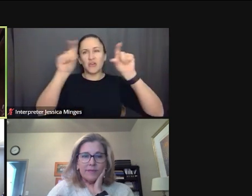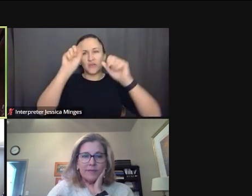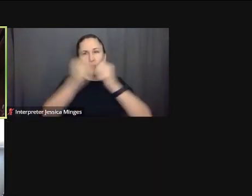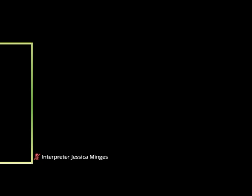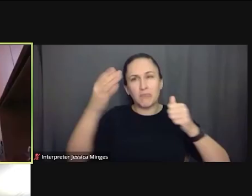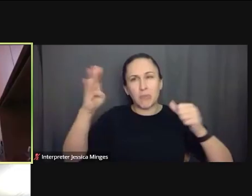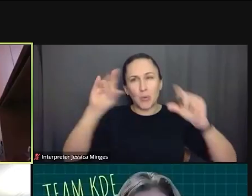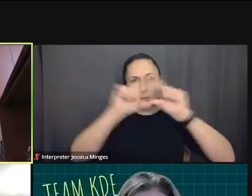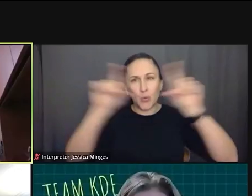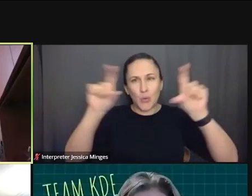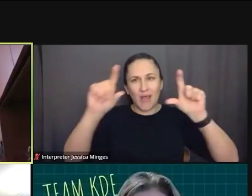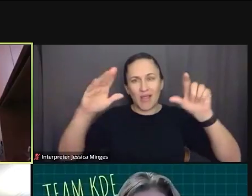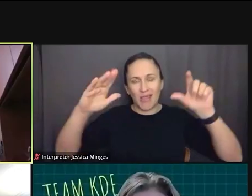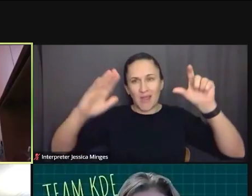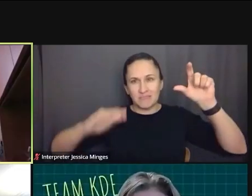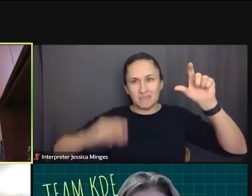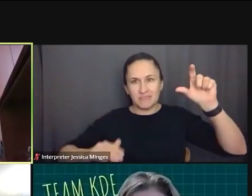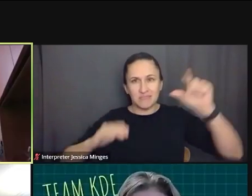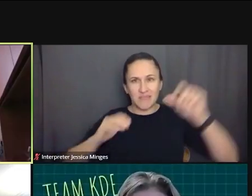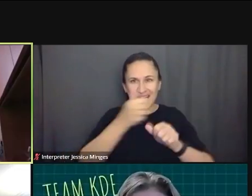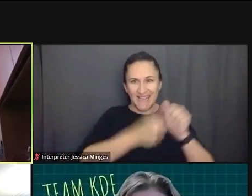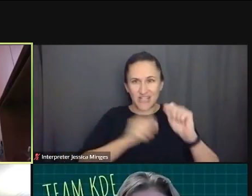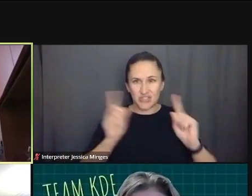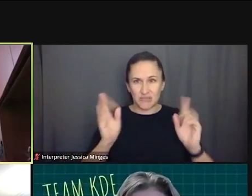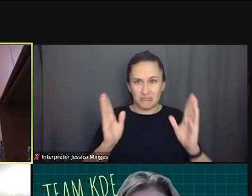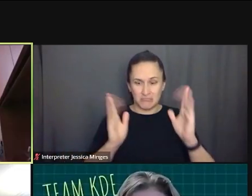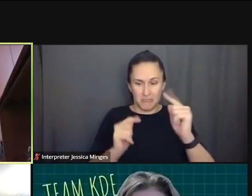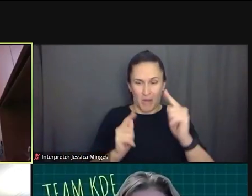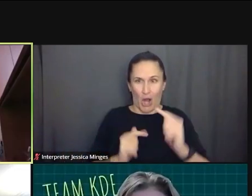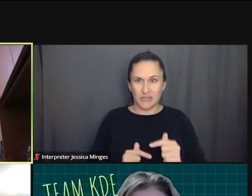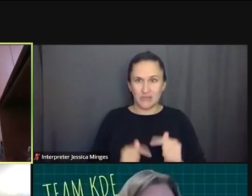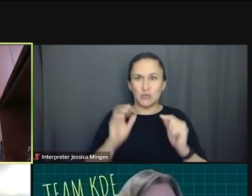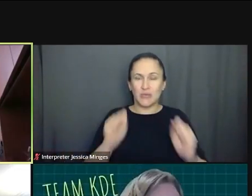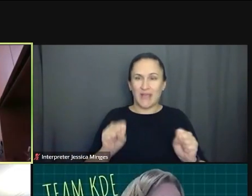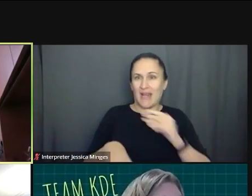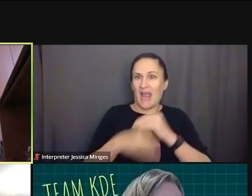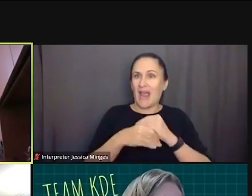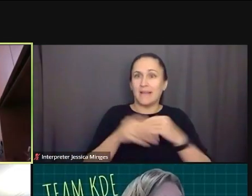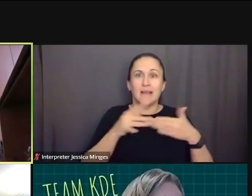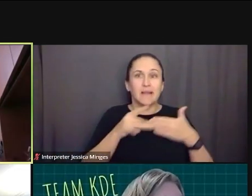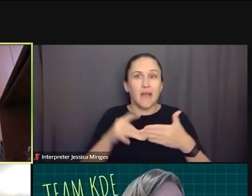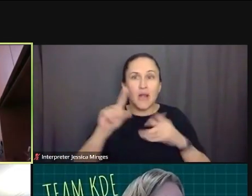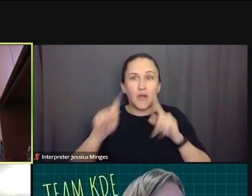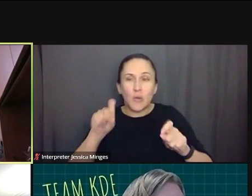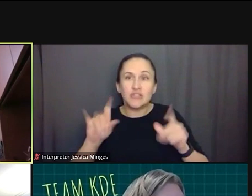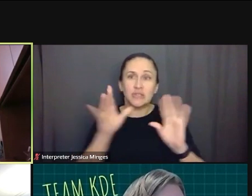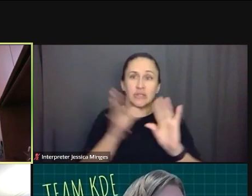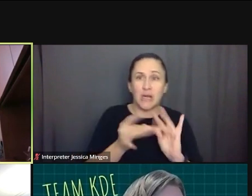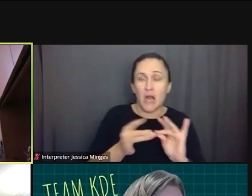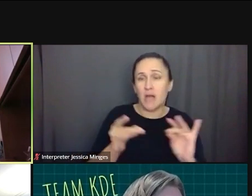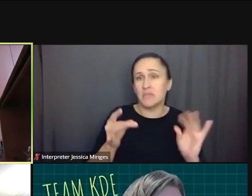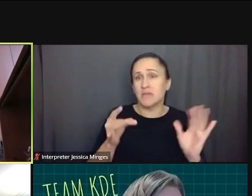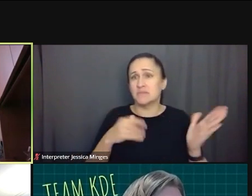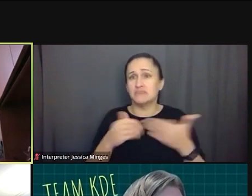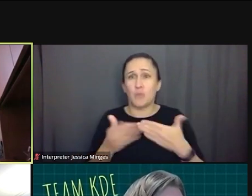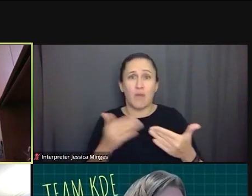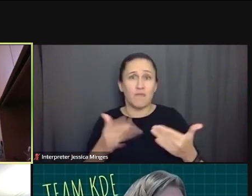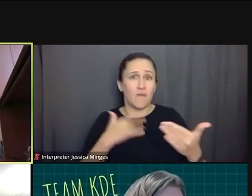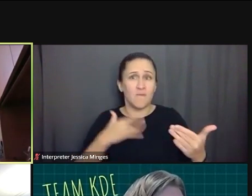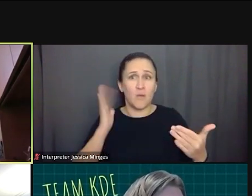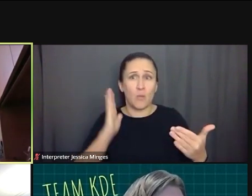then underneath in each box, you can add guiding questions, comments, whatever you feel like will